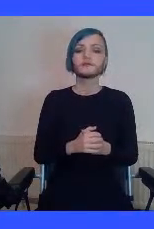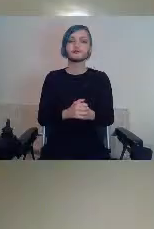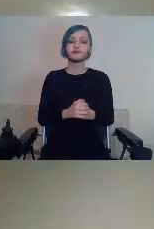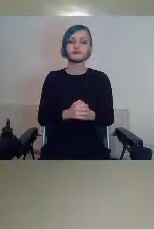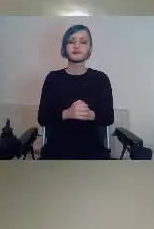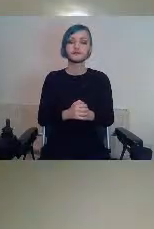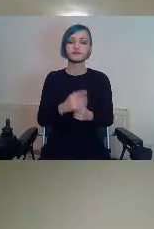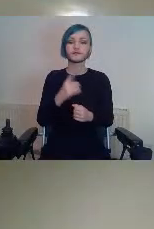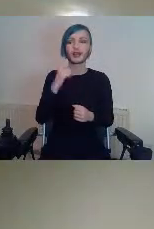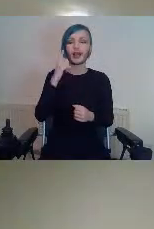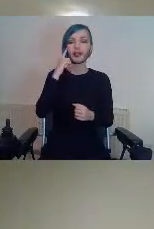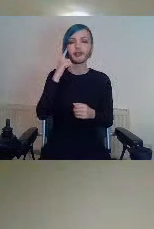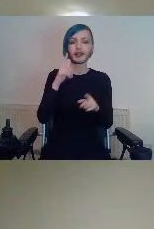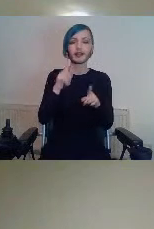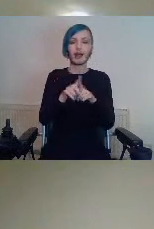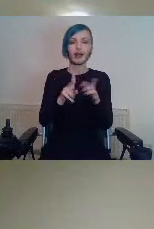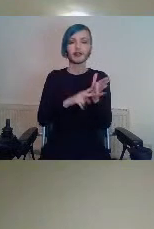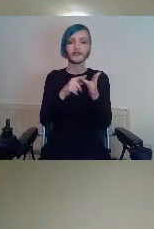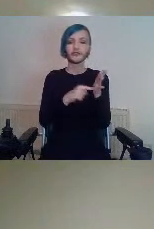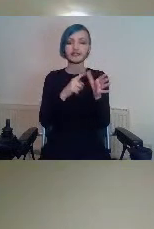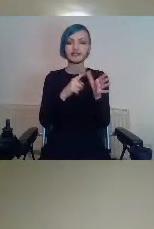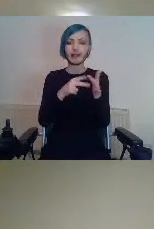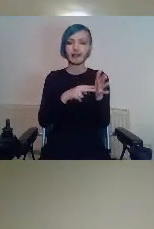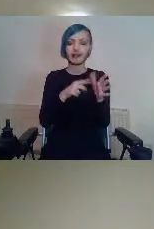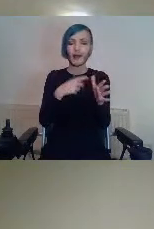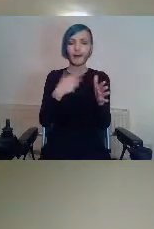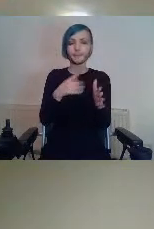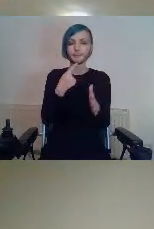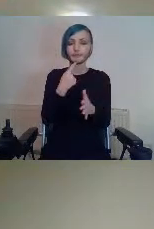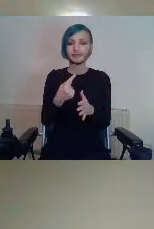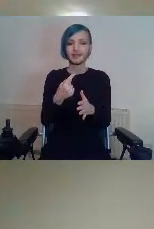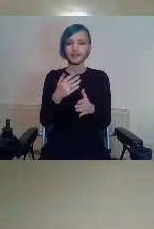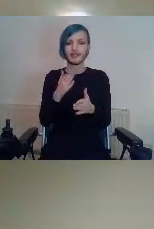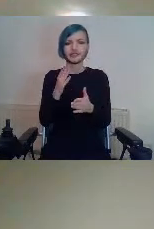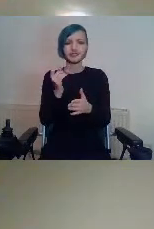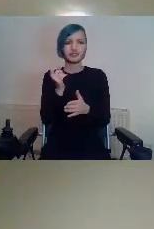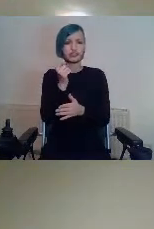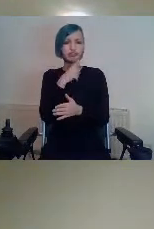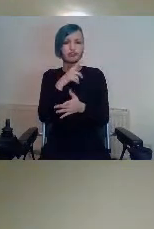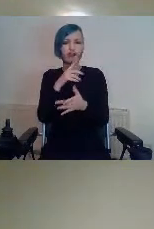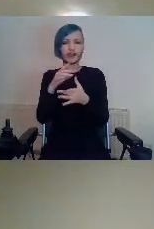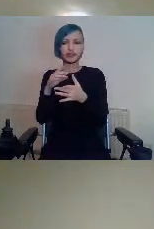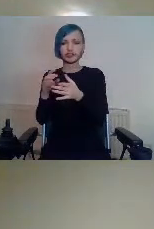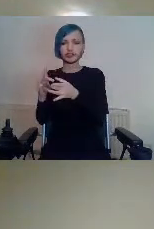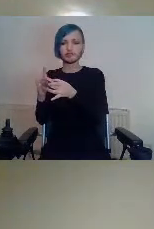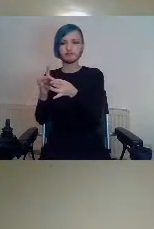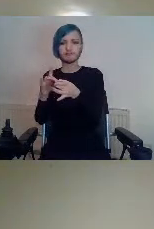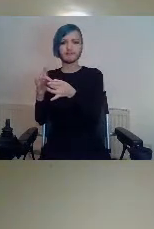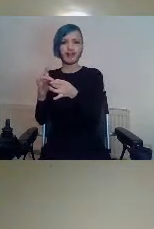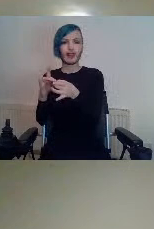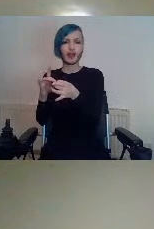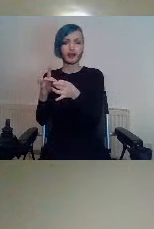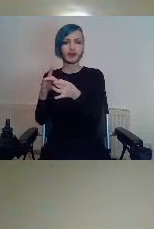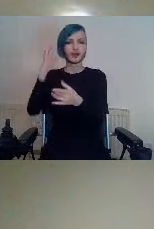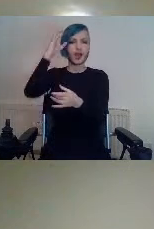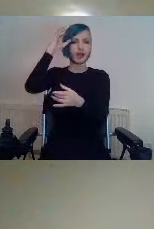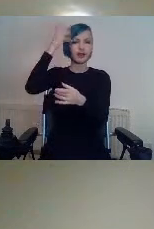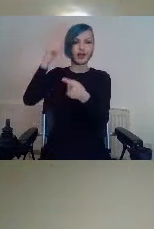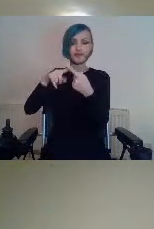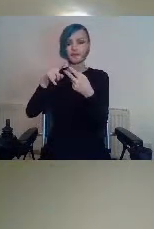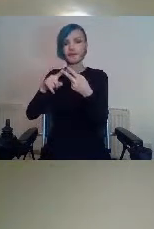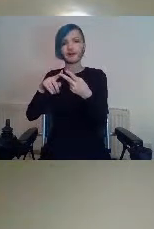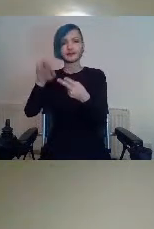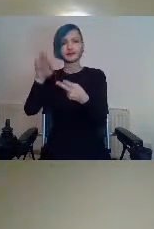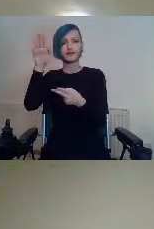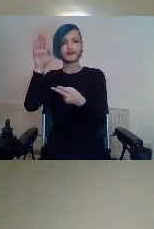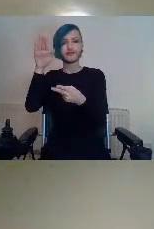Vitalina said, this freaky unity that exists between faith organizations, the government, fascist groups,